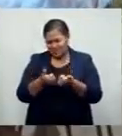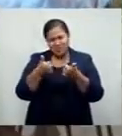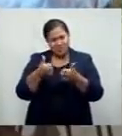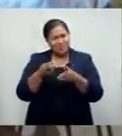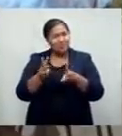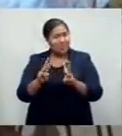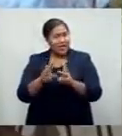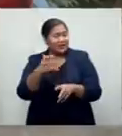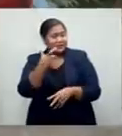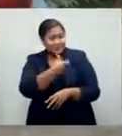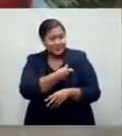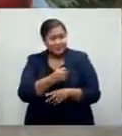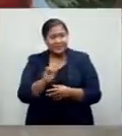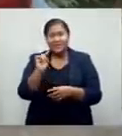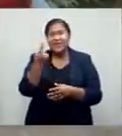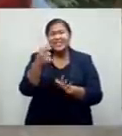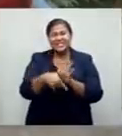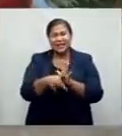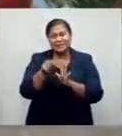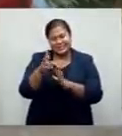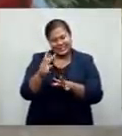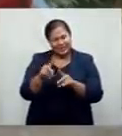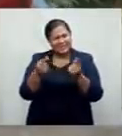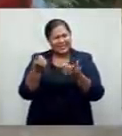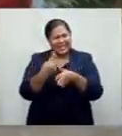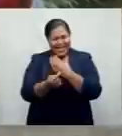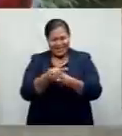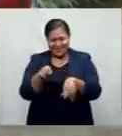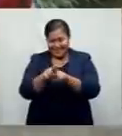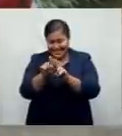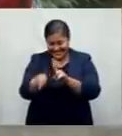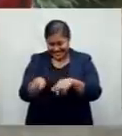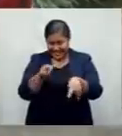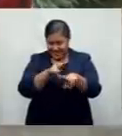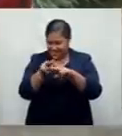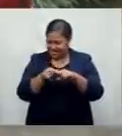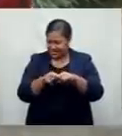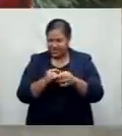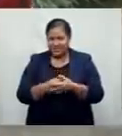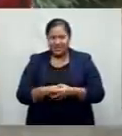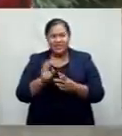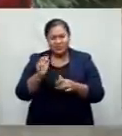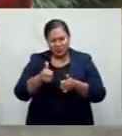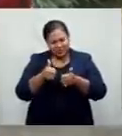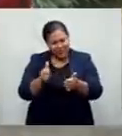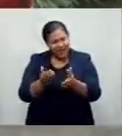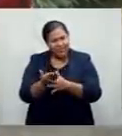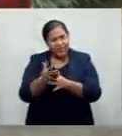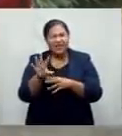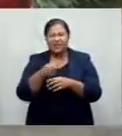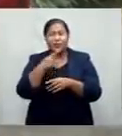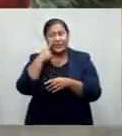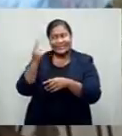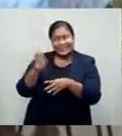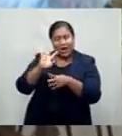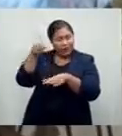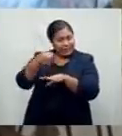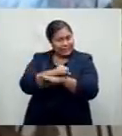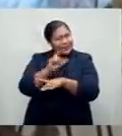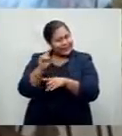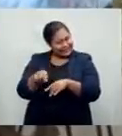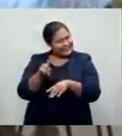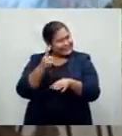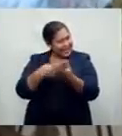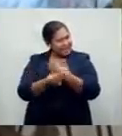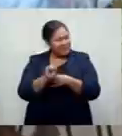vaccinating. First ever time something is happening like this in Fiji. First ever drive-through we can hear from overseas, but this is the first time we can see